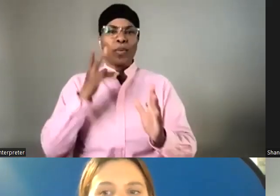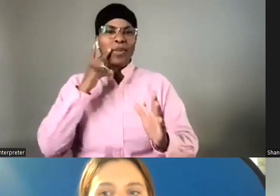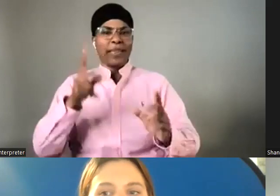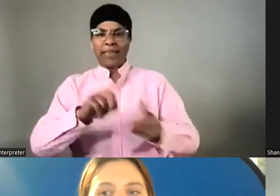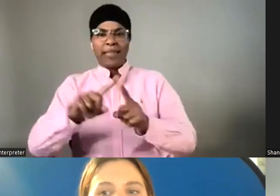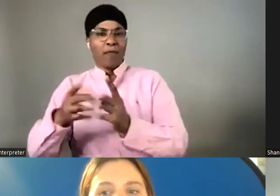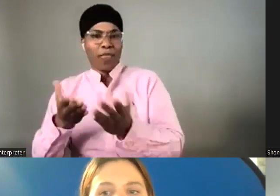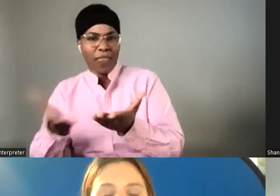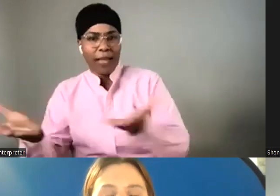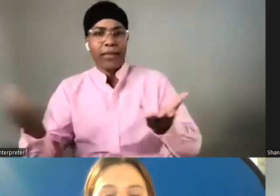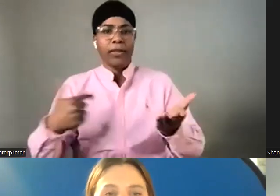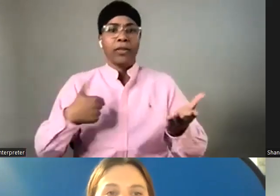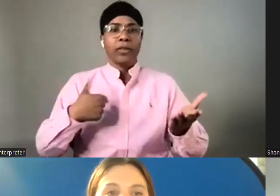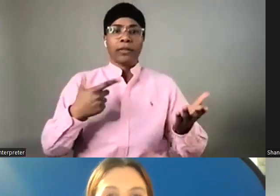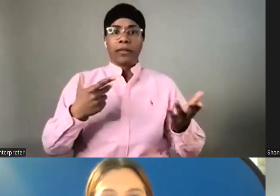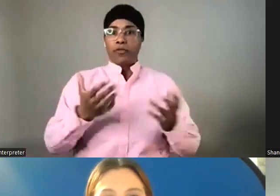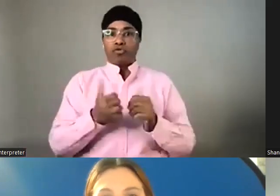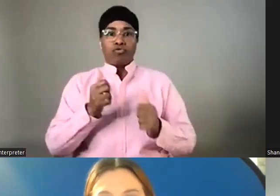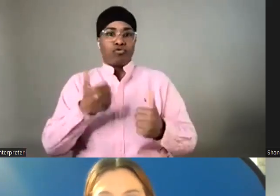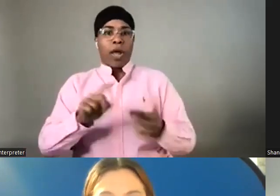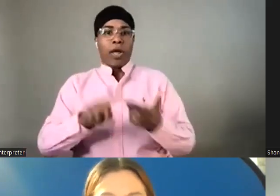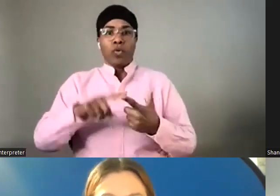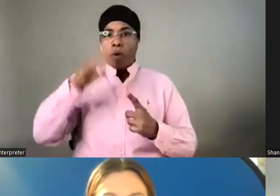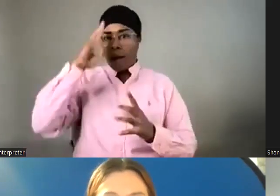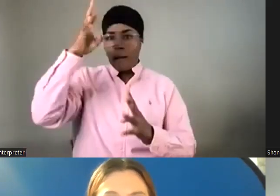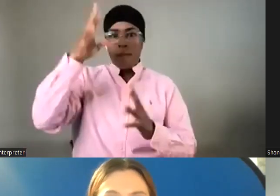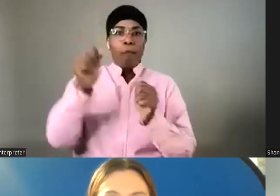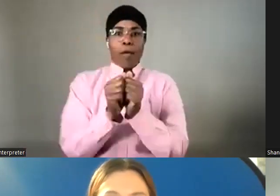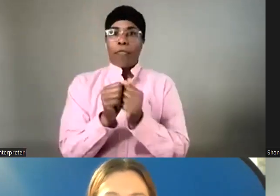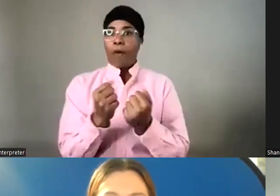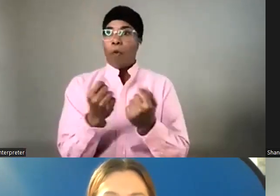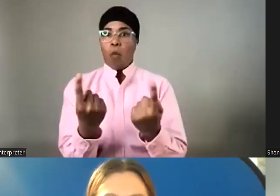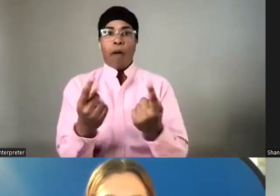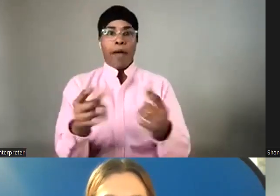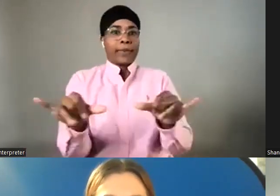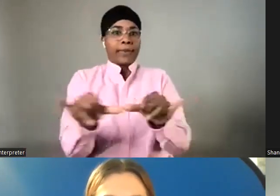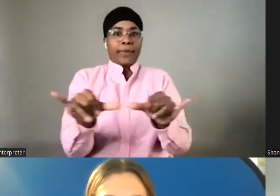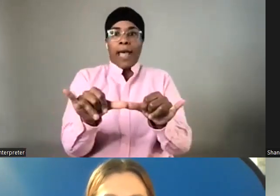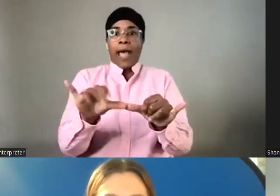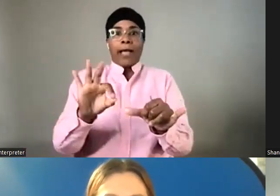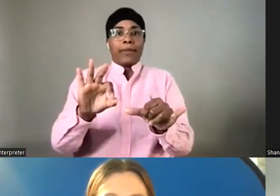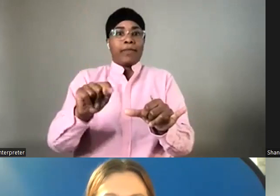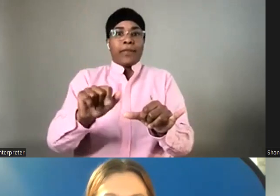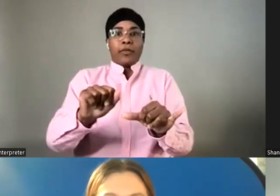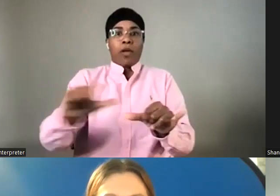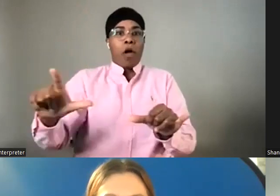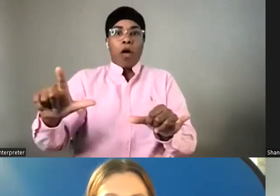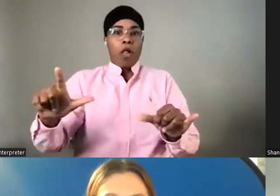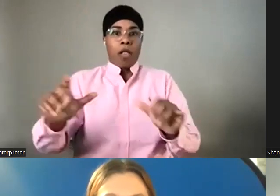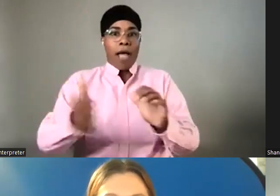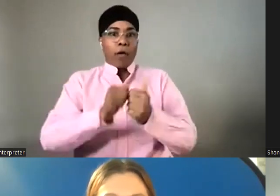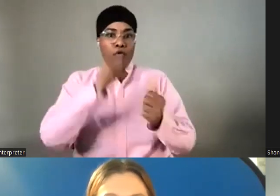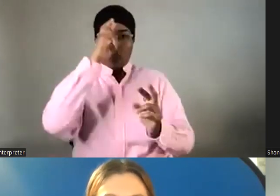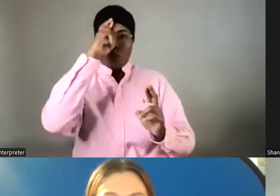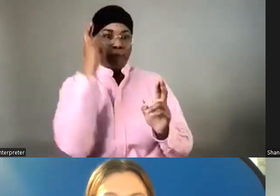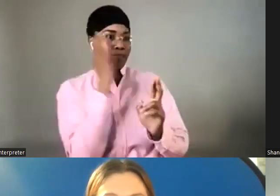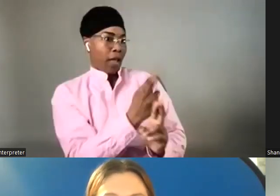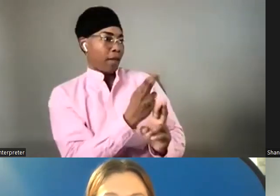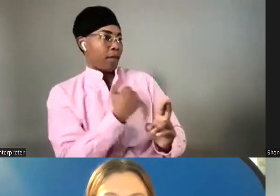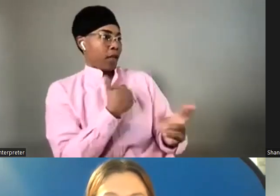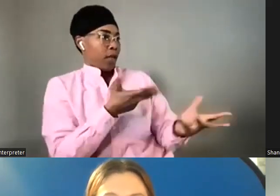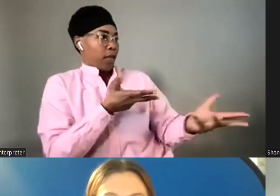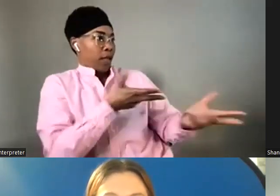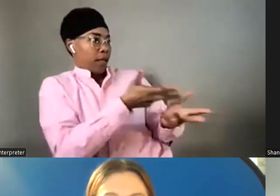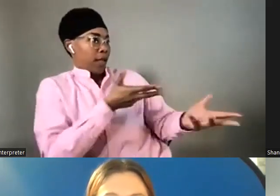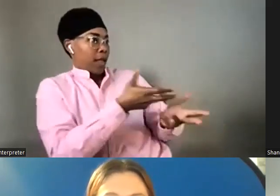know, trying to come up with a one size fits all answer to how to respectfully engage tribes. I think the reality is